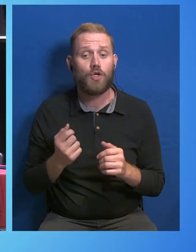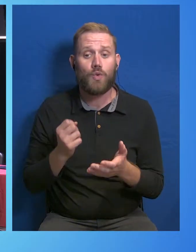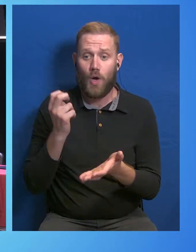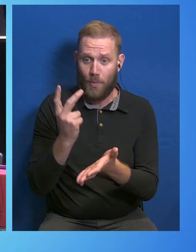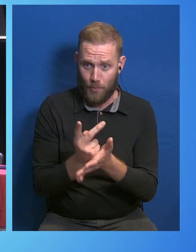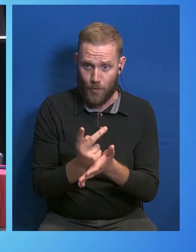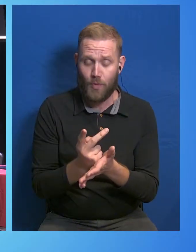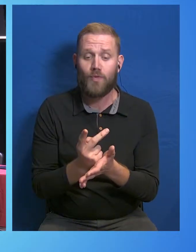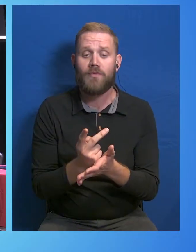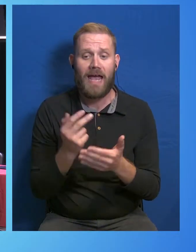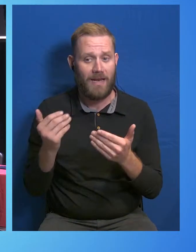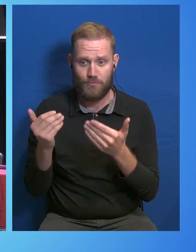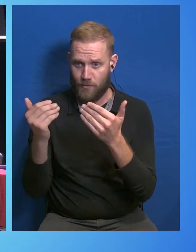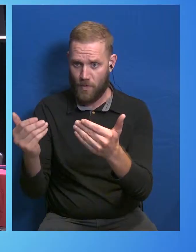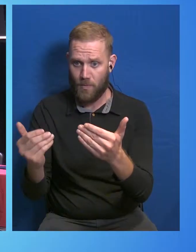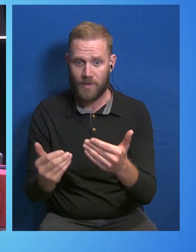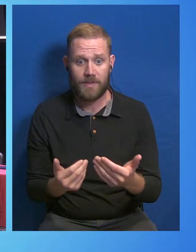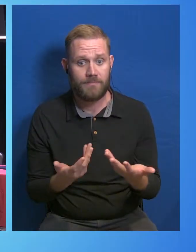forward.